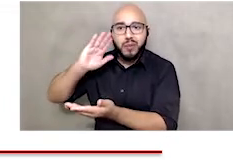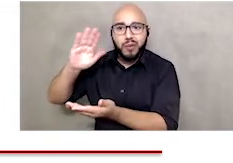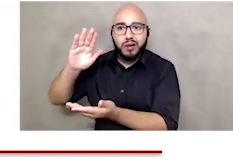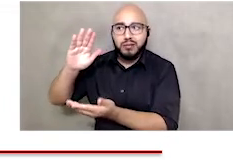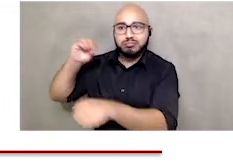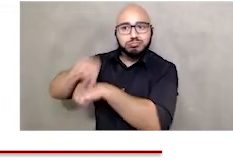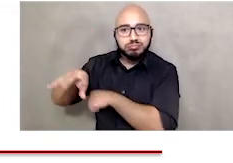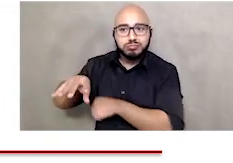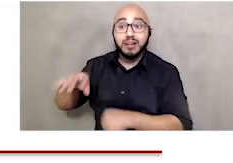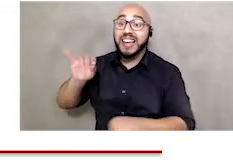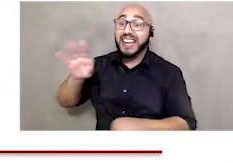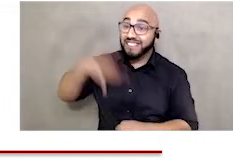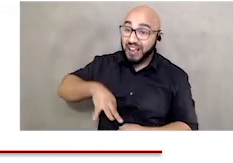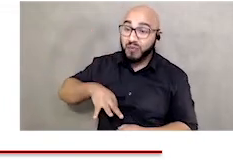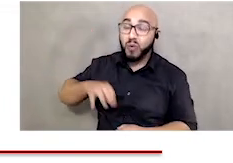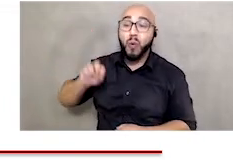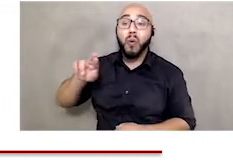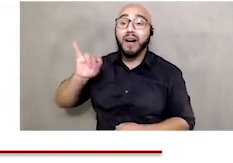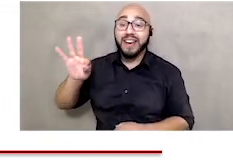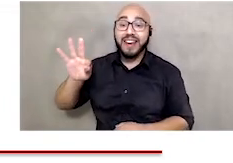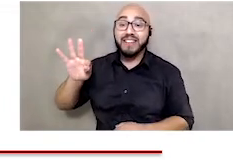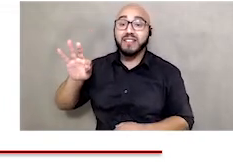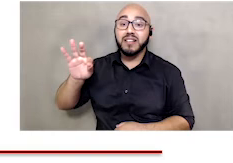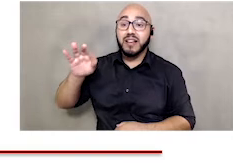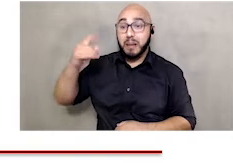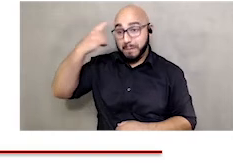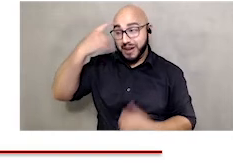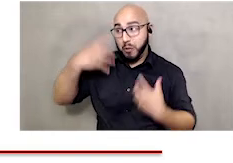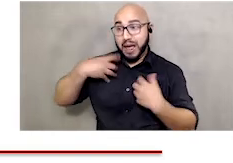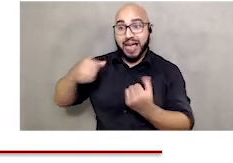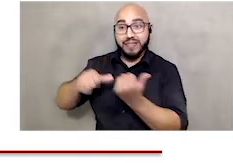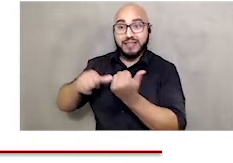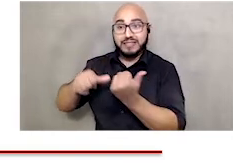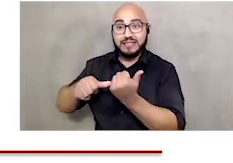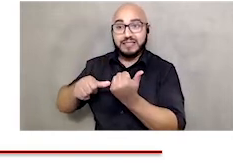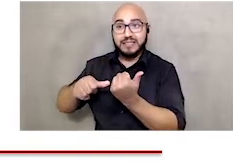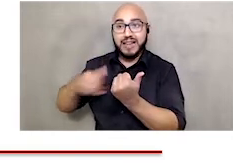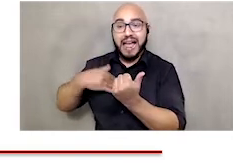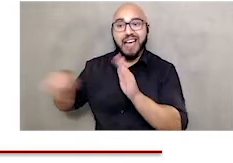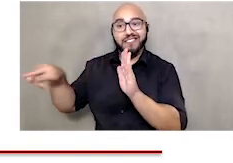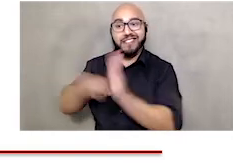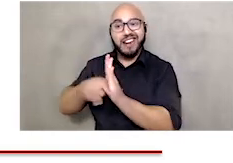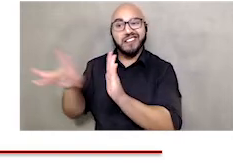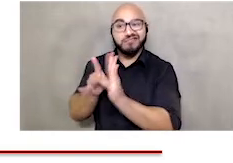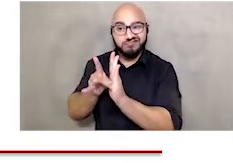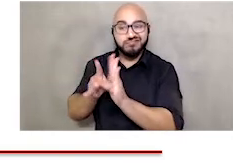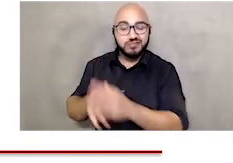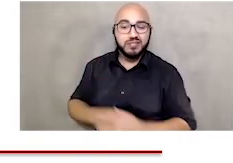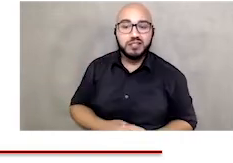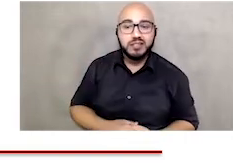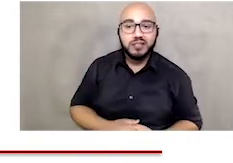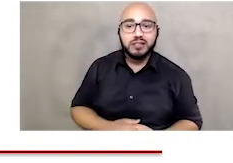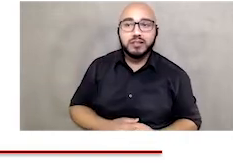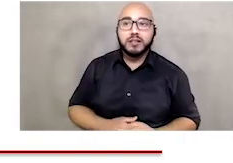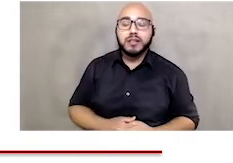be a stigma associated with seeking mental health assistance. So in one study examining coping and